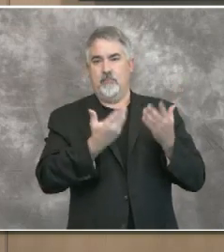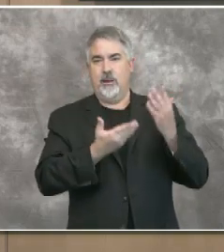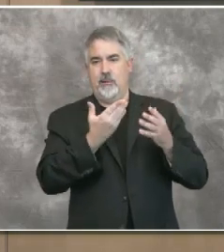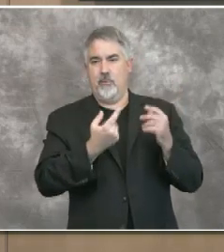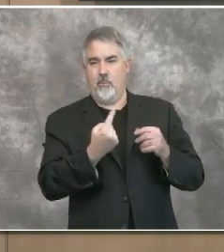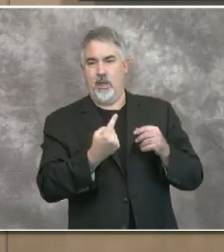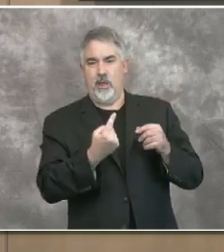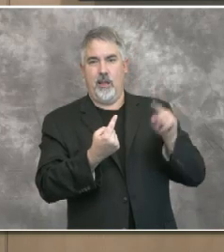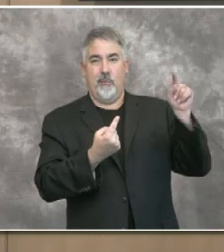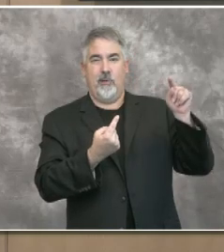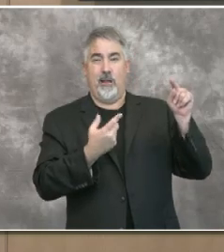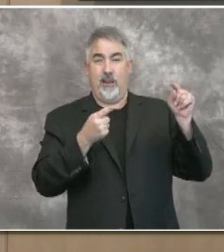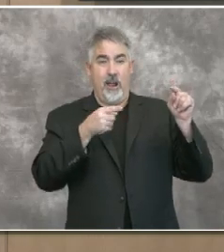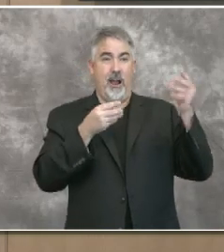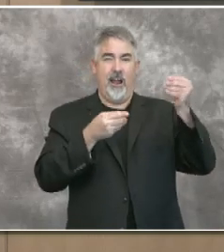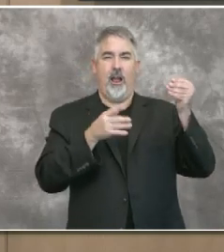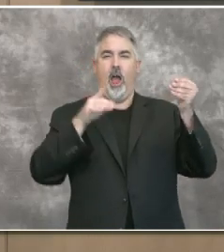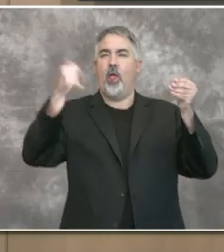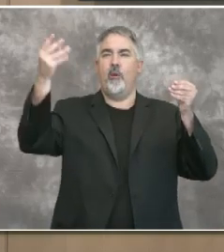chain.